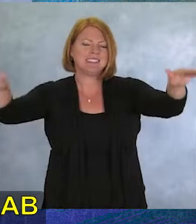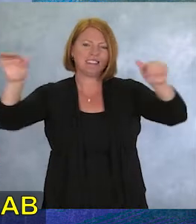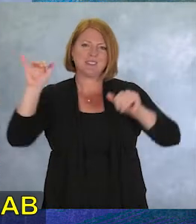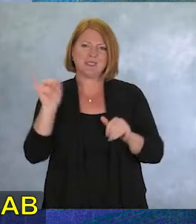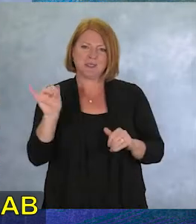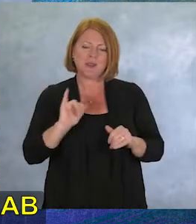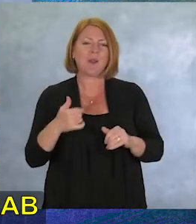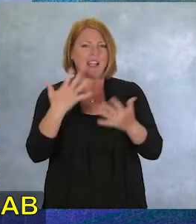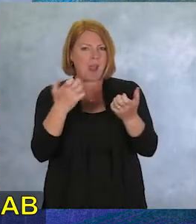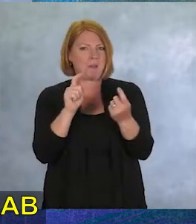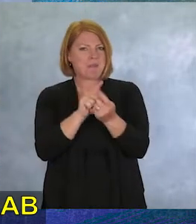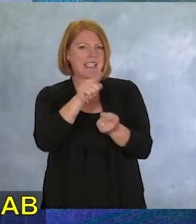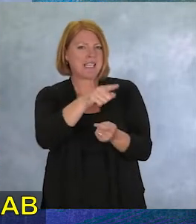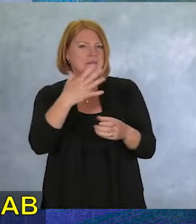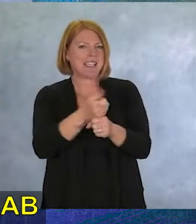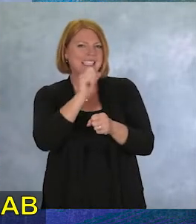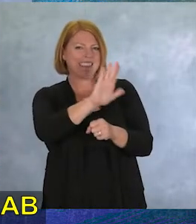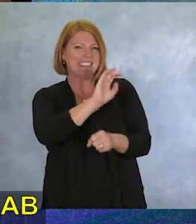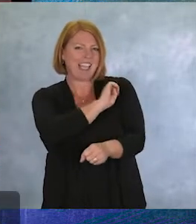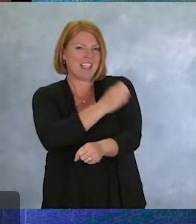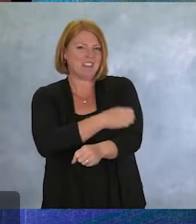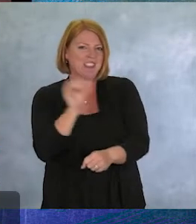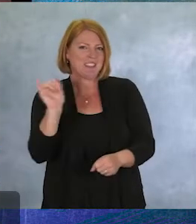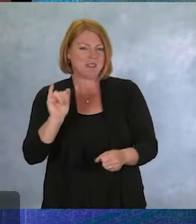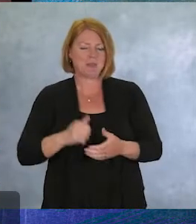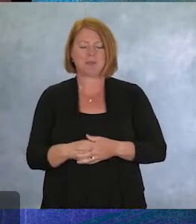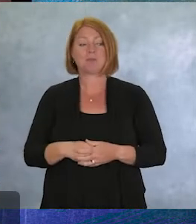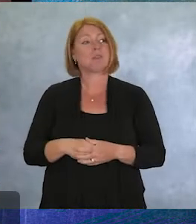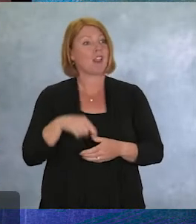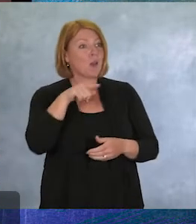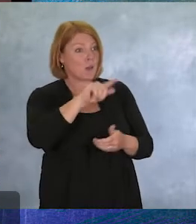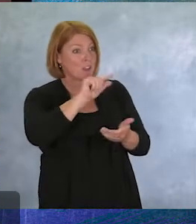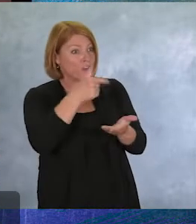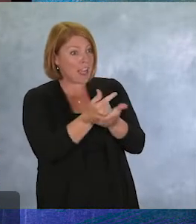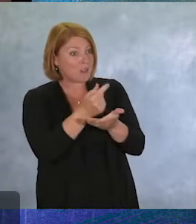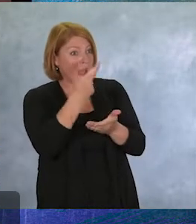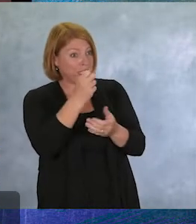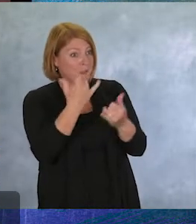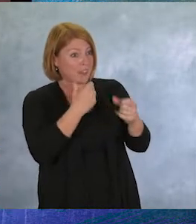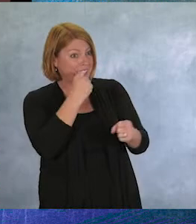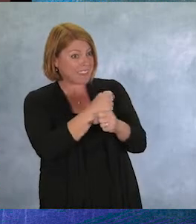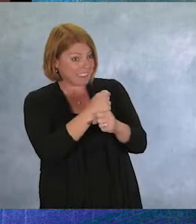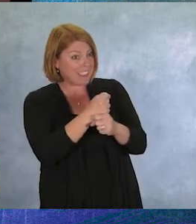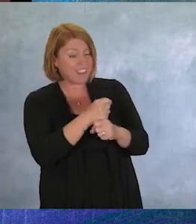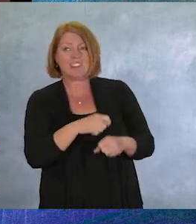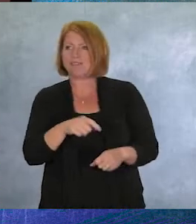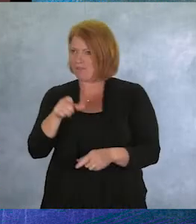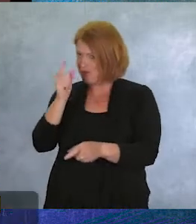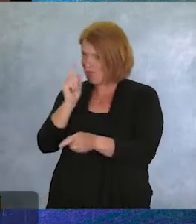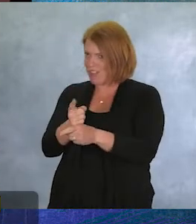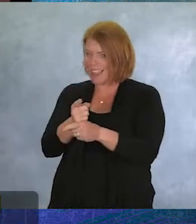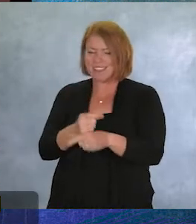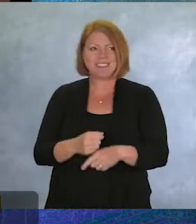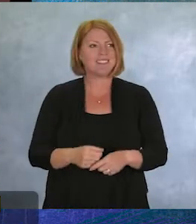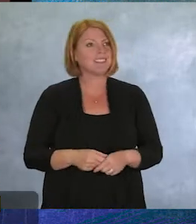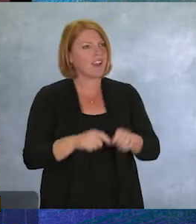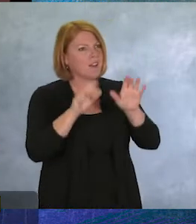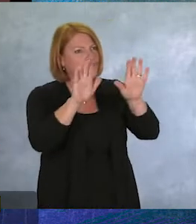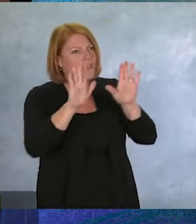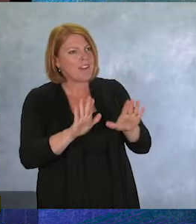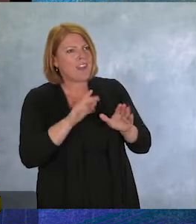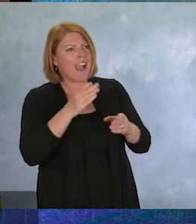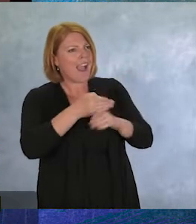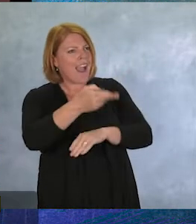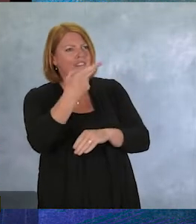let's meet Matthew and grab some of that energy. You are graduating from high school this year, right? Right. Excellent. What are